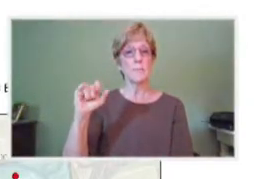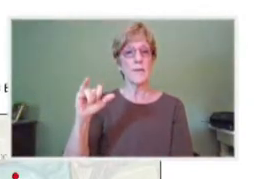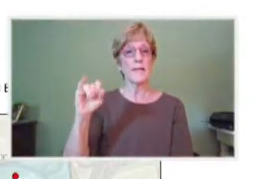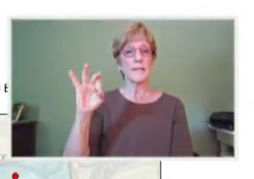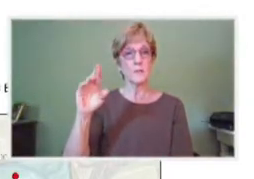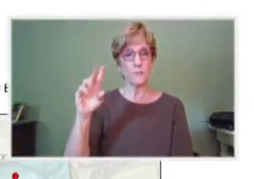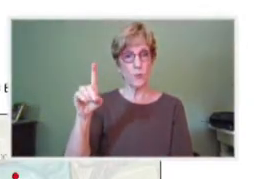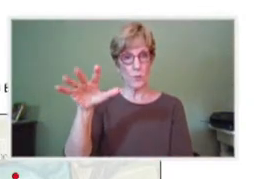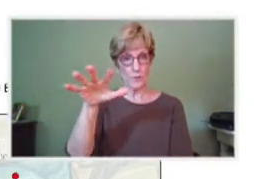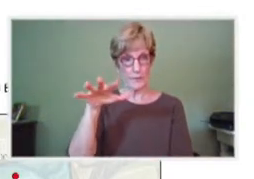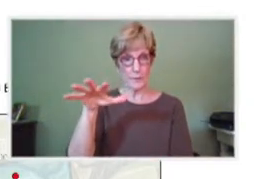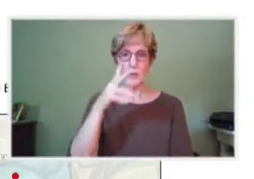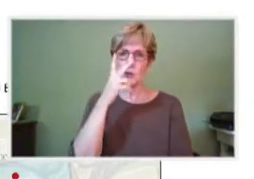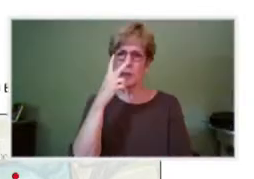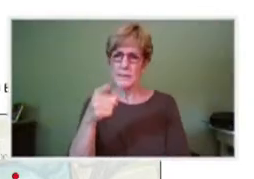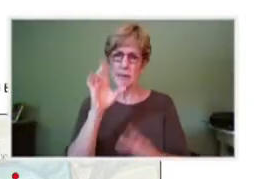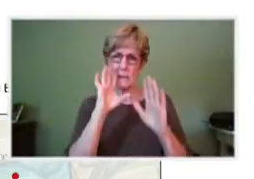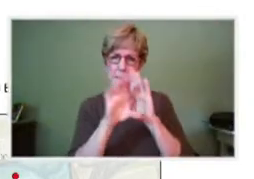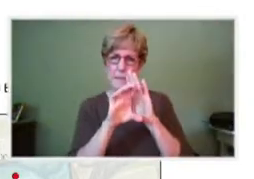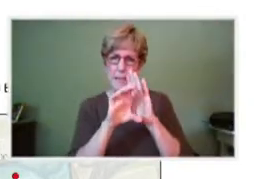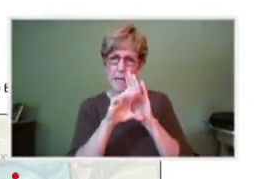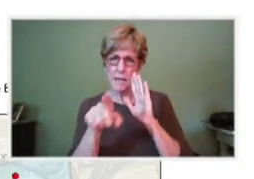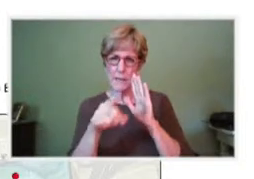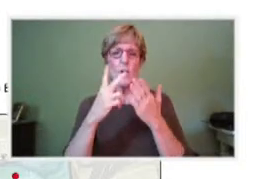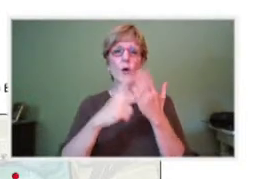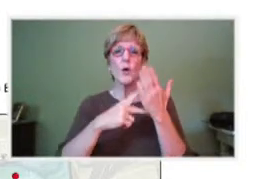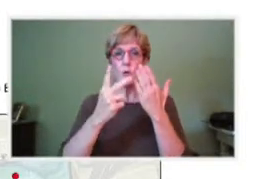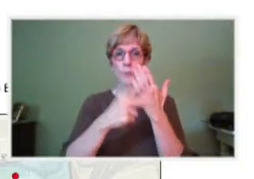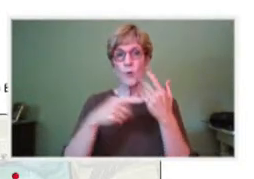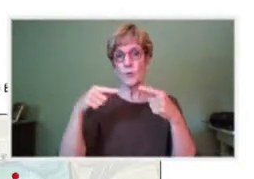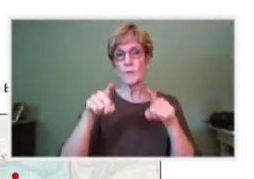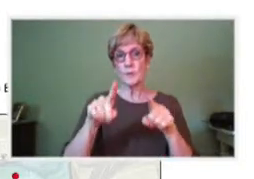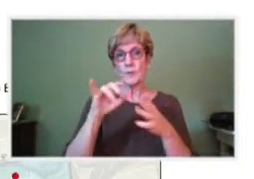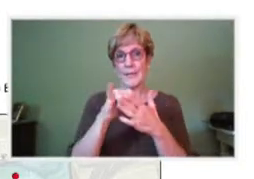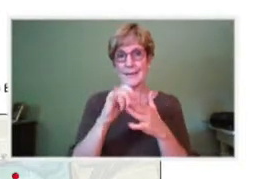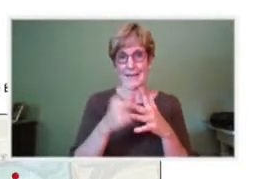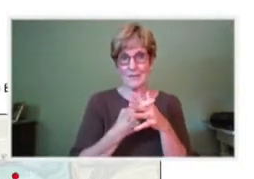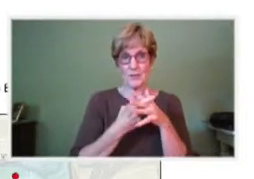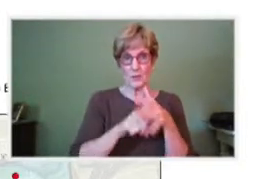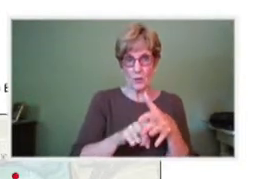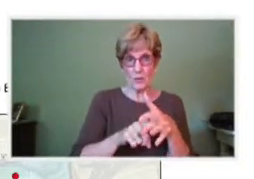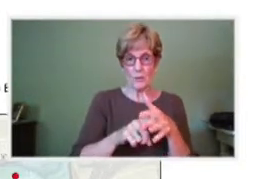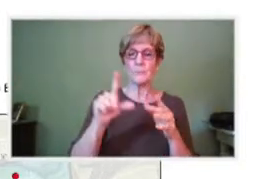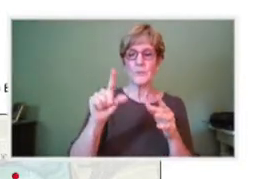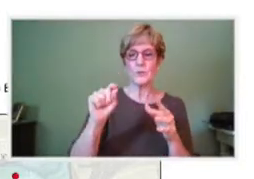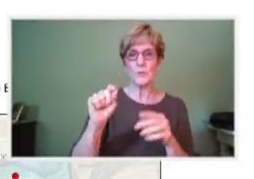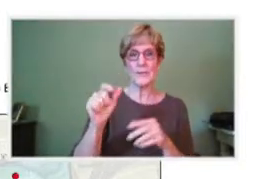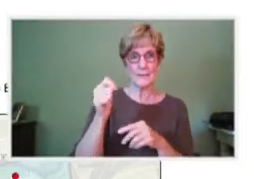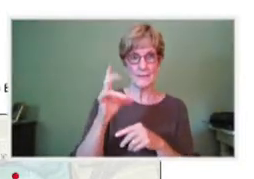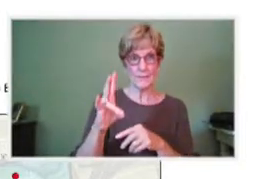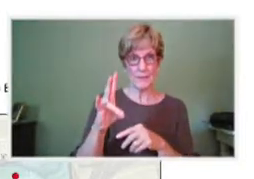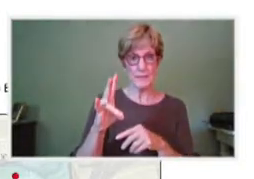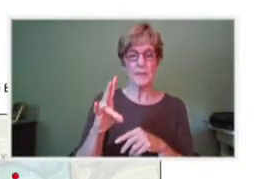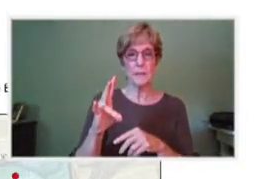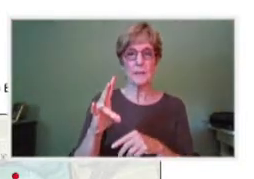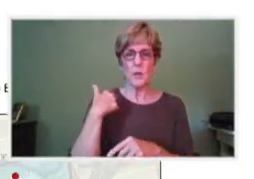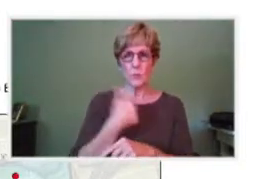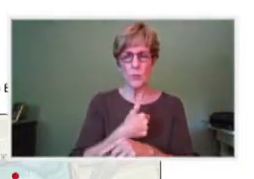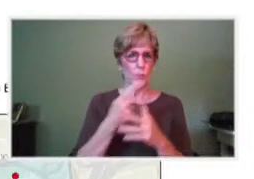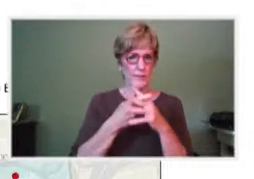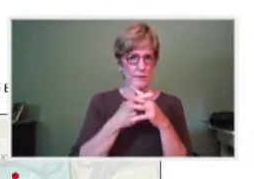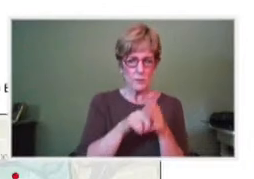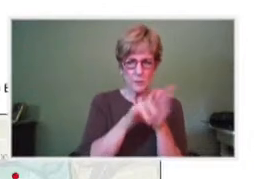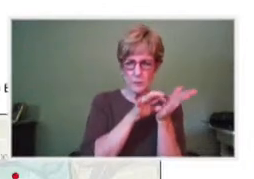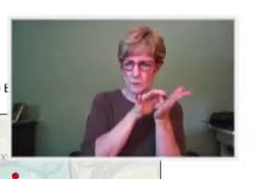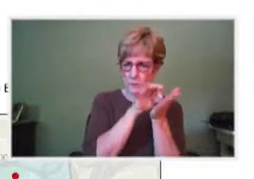on this slide, the program during that initial time period from 2017, when we were first tracking information